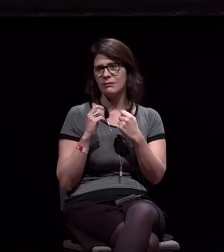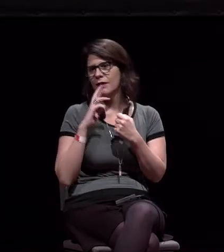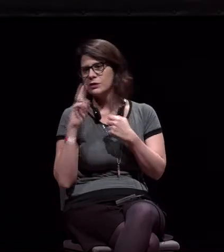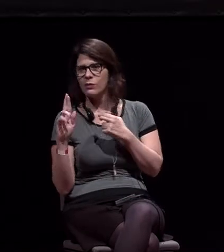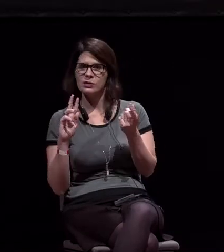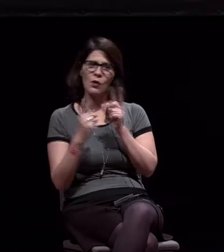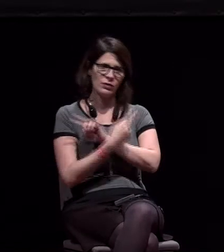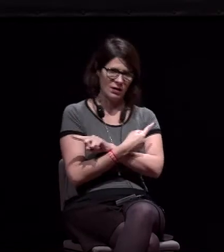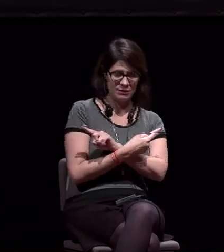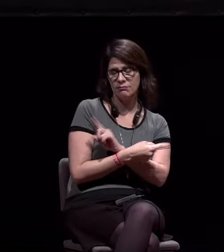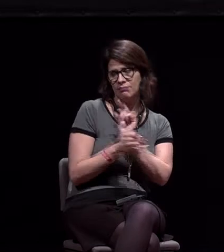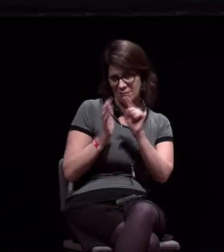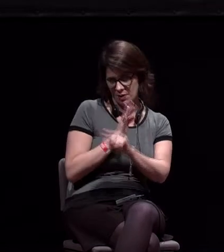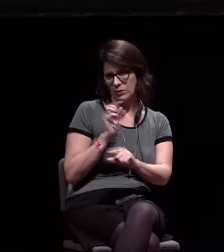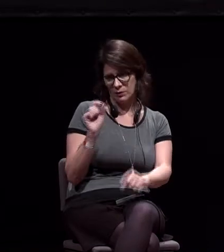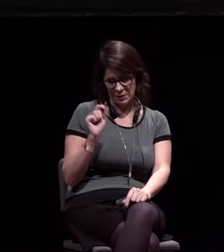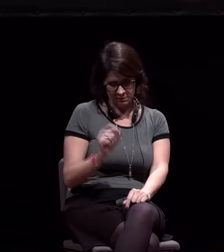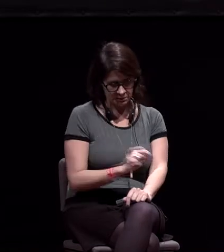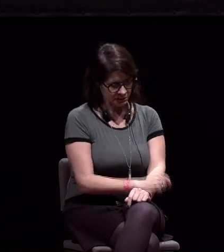pergunta é a seguinte: